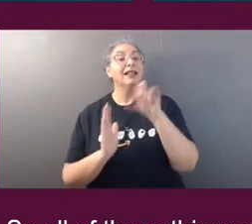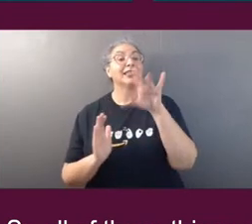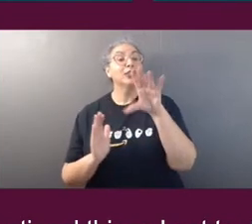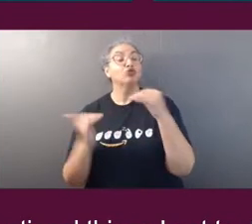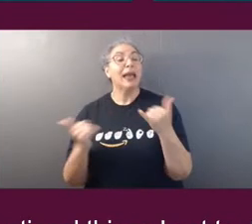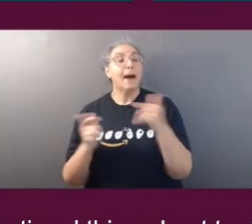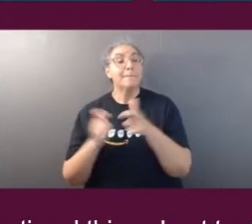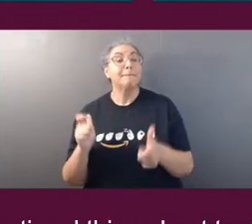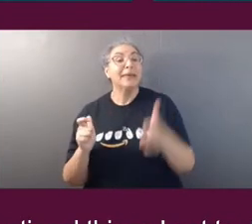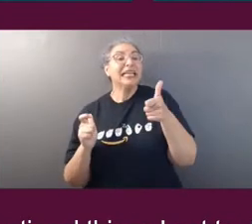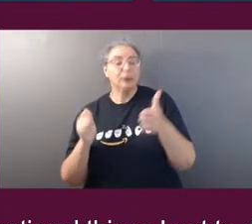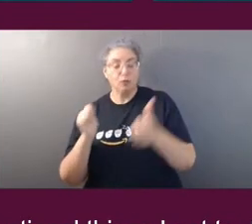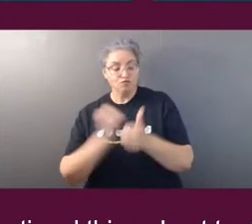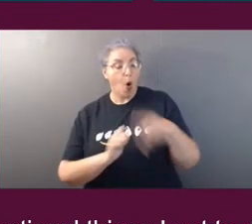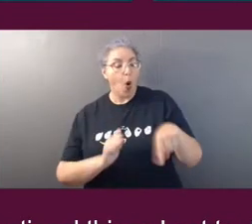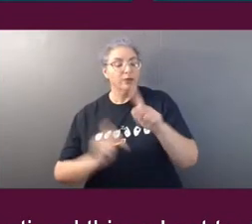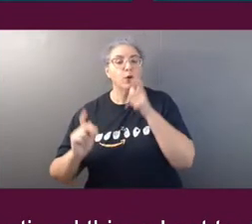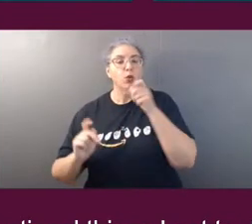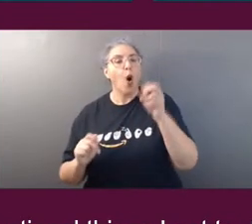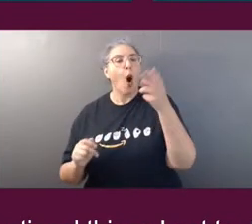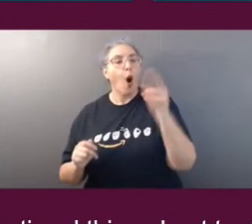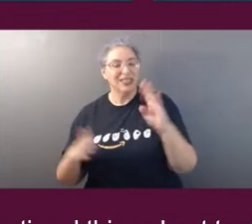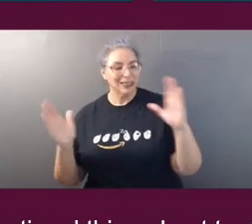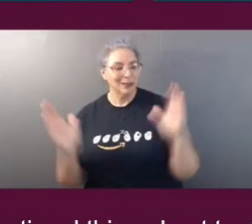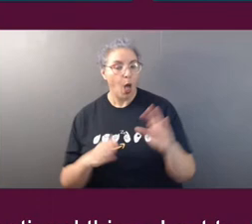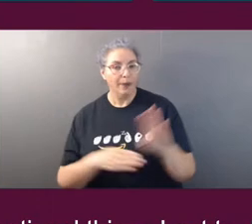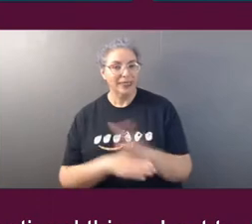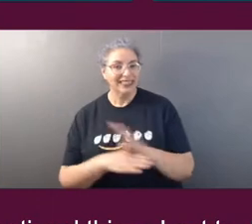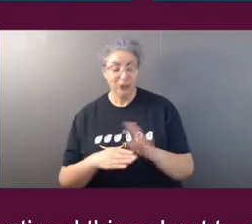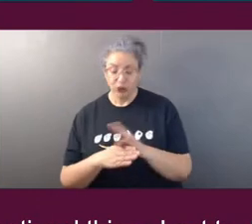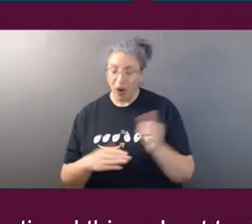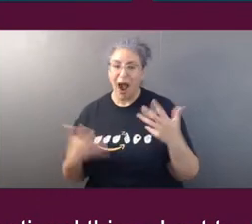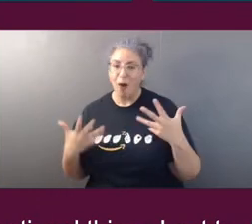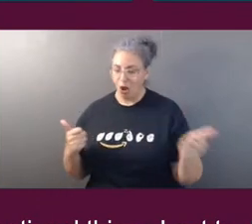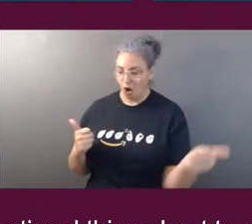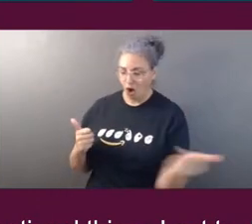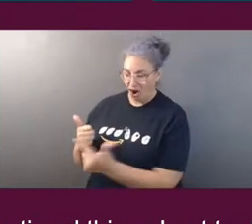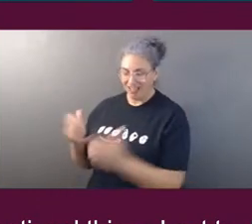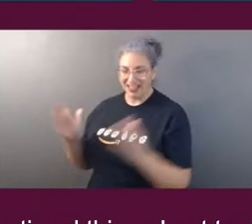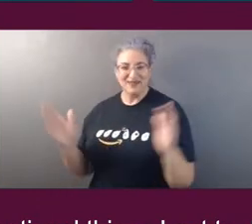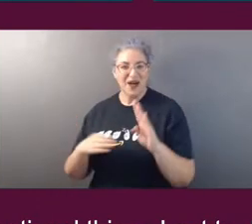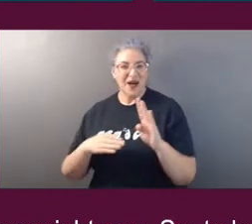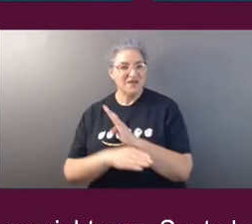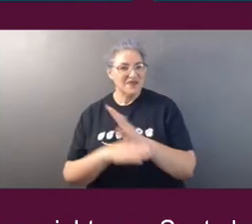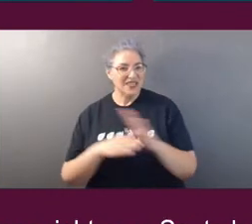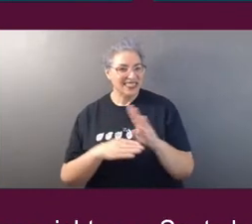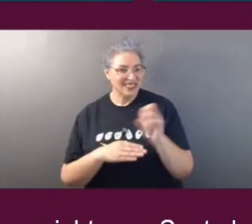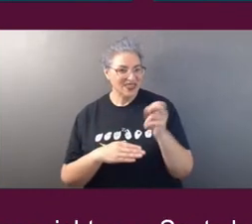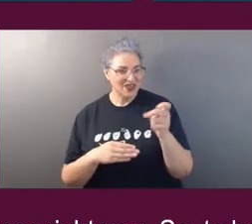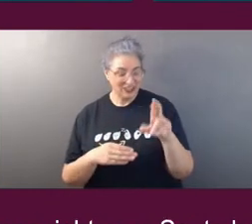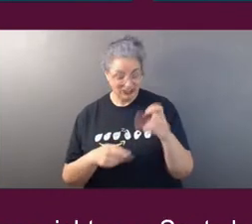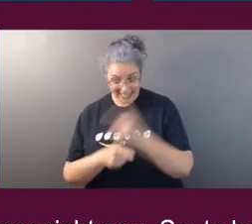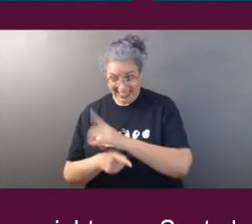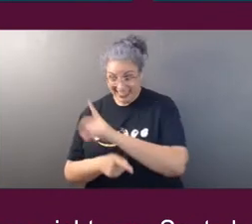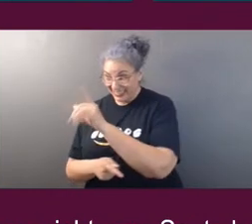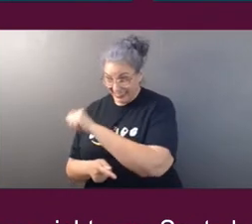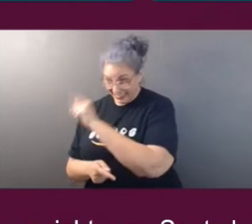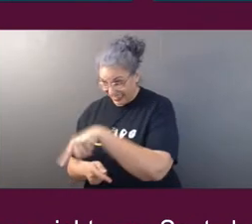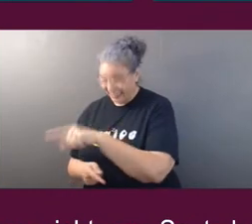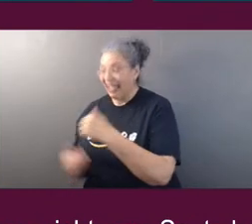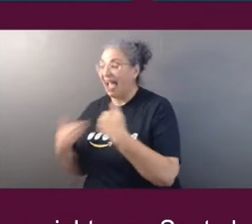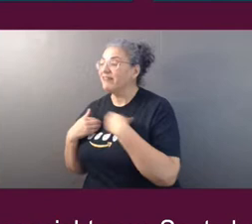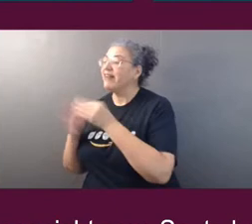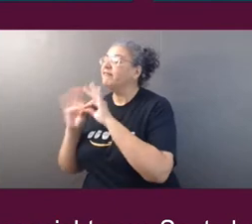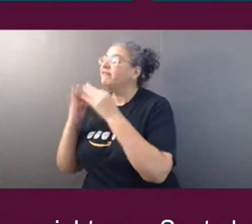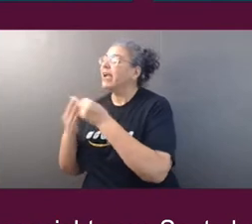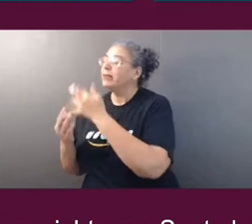biggest owners of small businesses right now. So to be able to have them all be small business owners. So the Diaz family owns a family